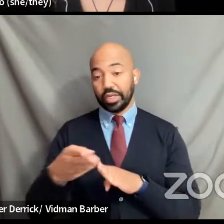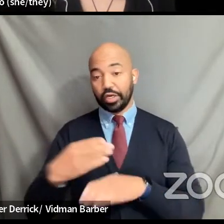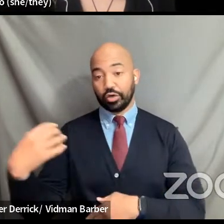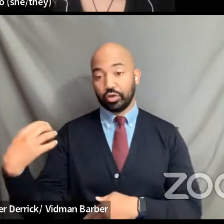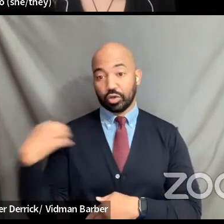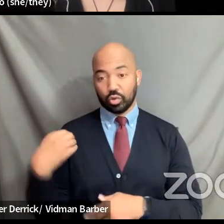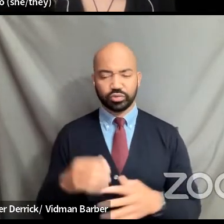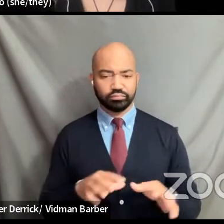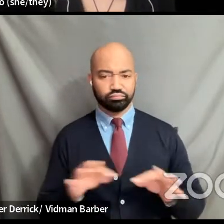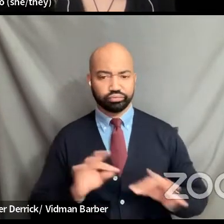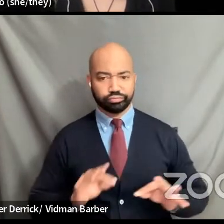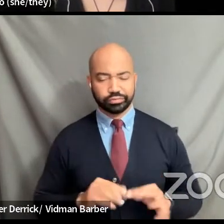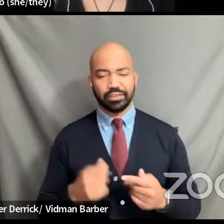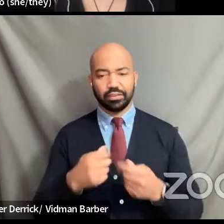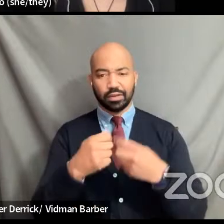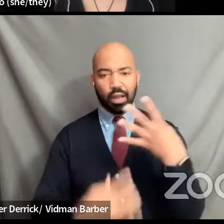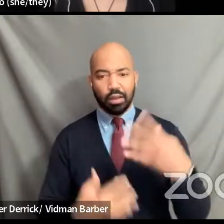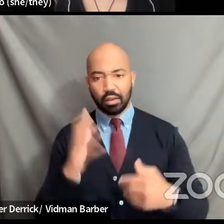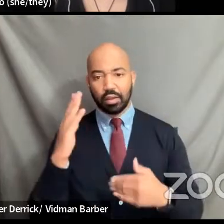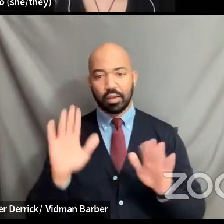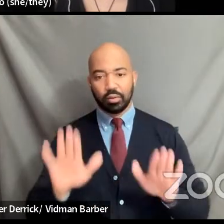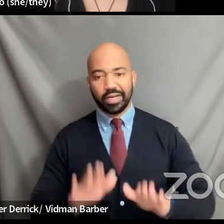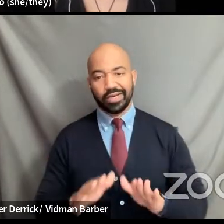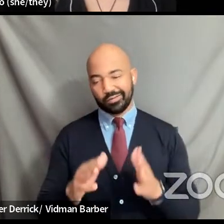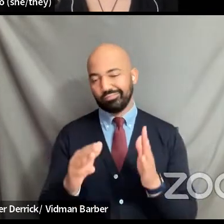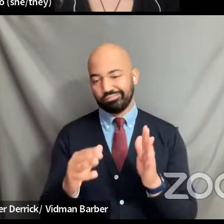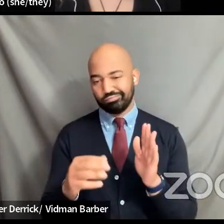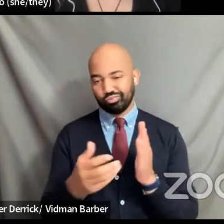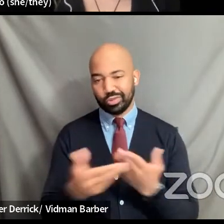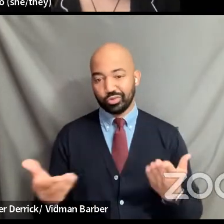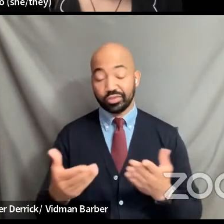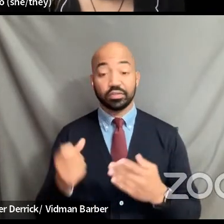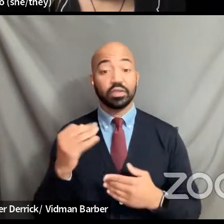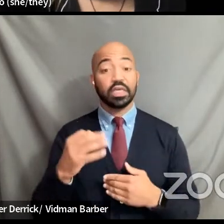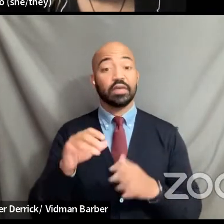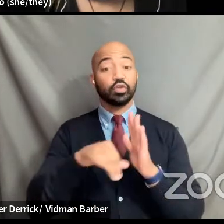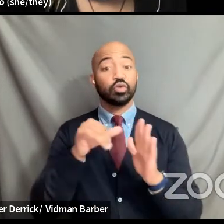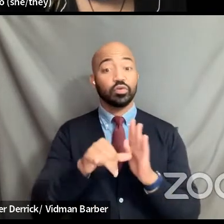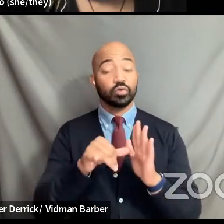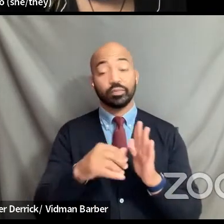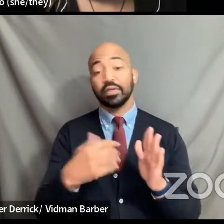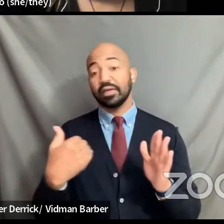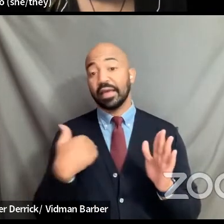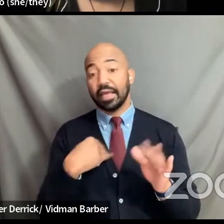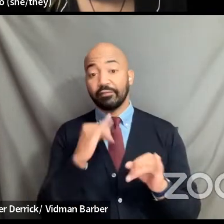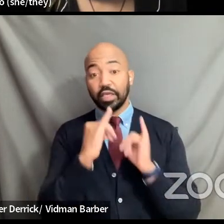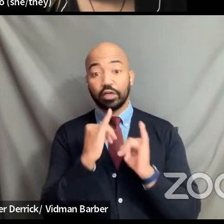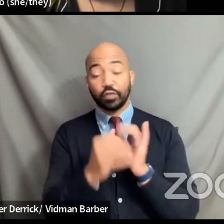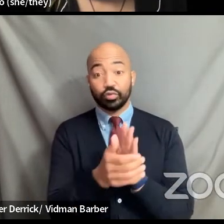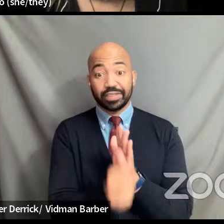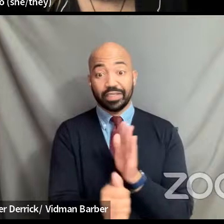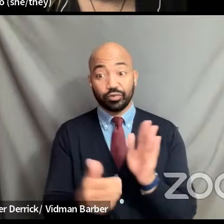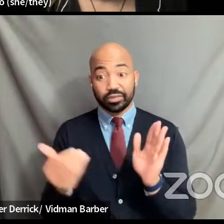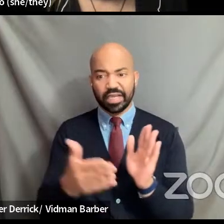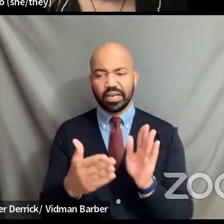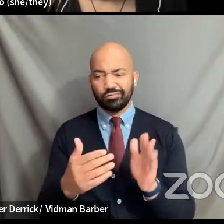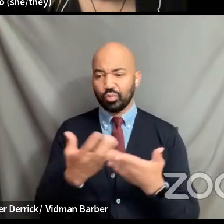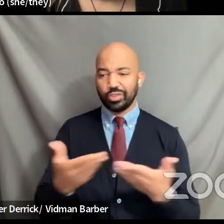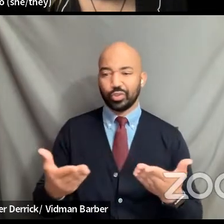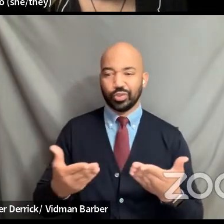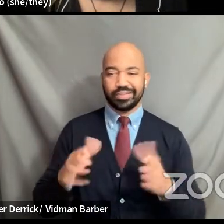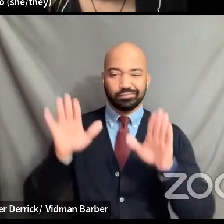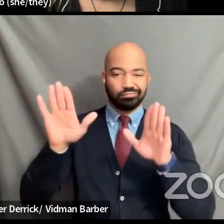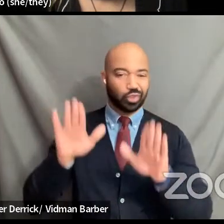there are definitely some great resources. And then if you go on like YouTube and look up interviewing skills, those are some great resources that you're going to always